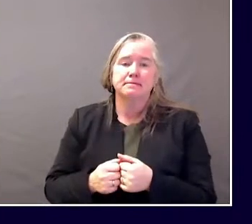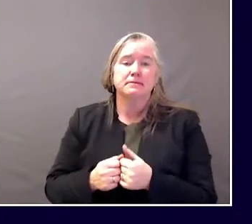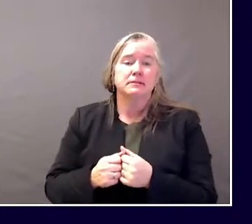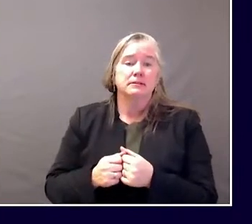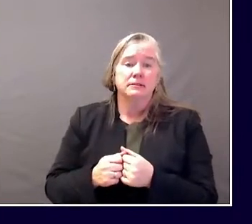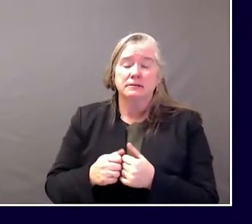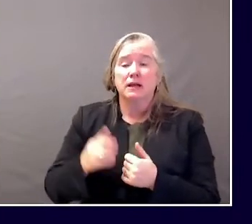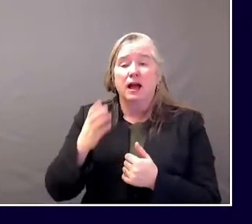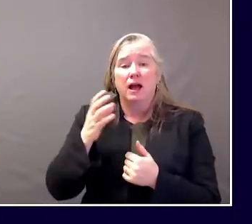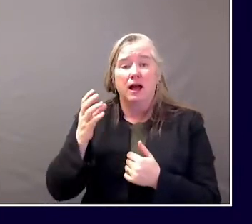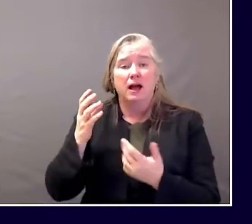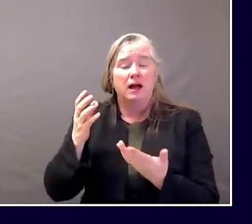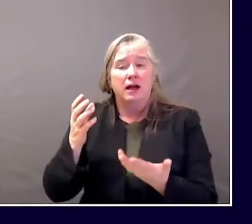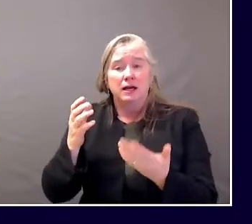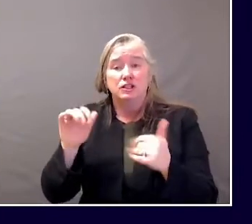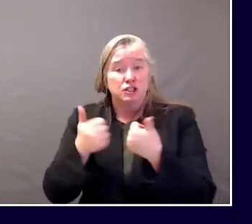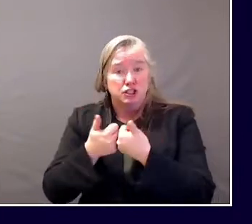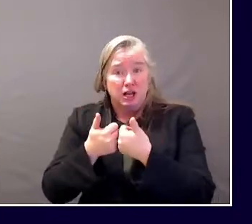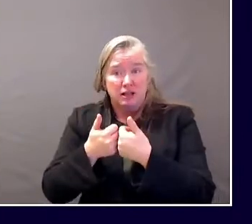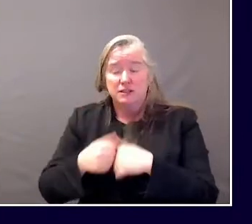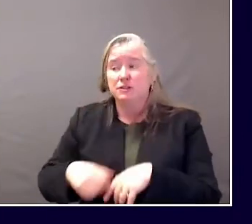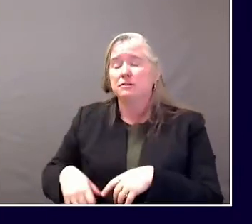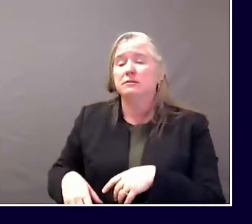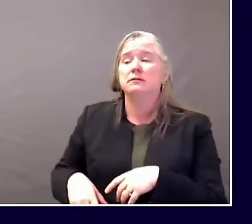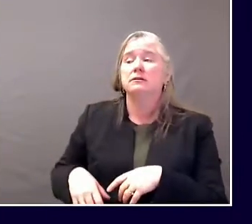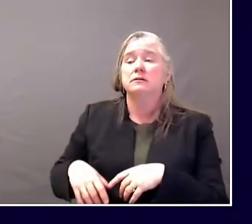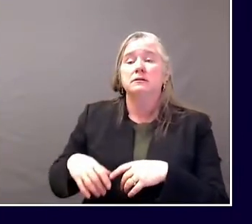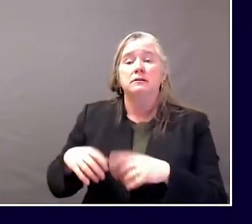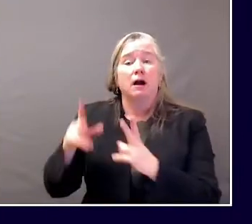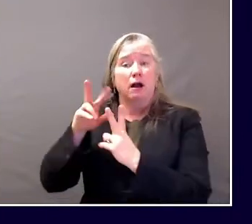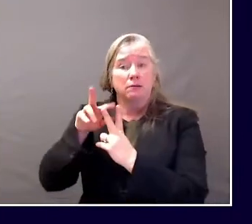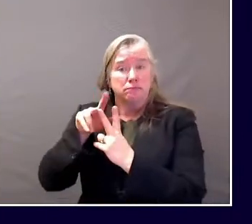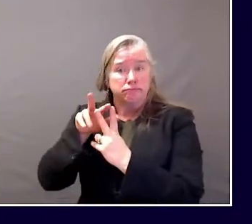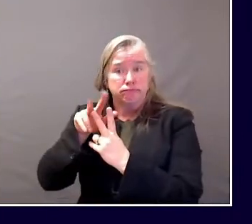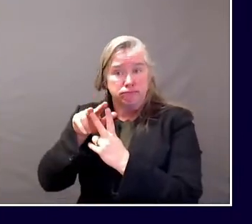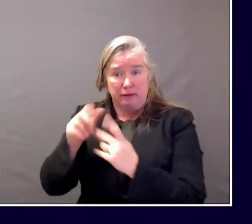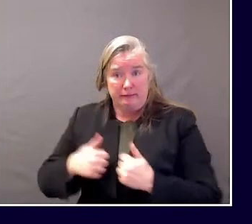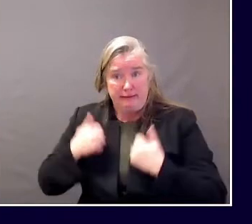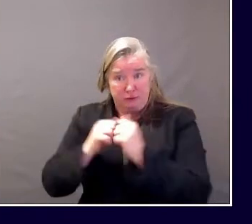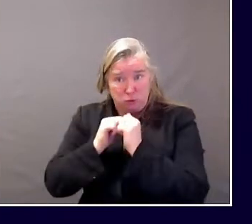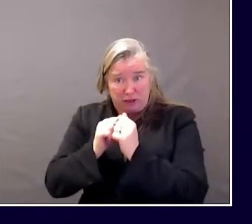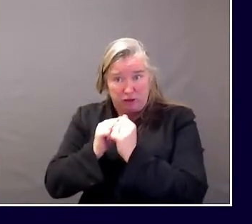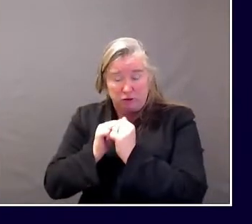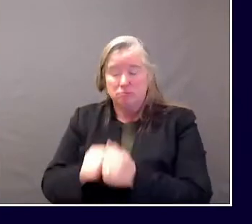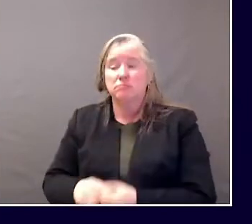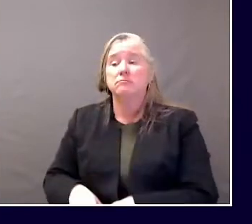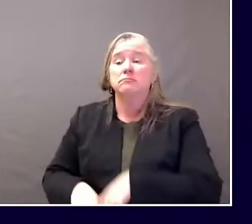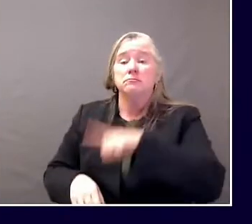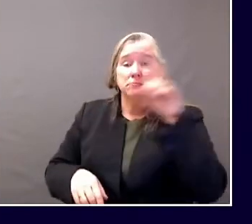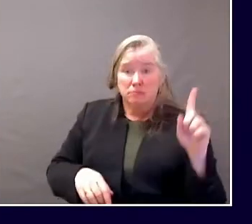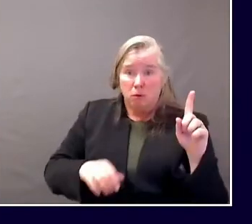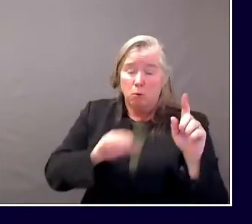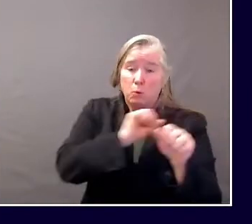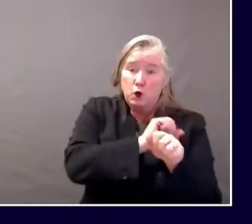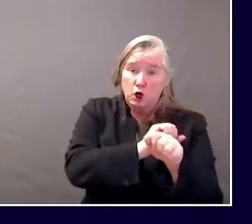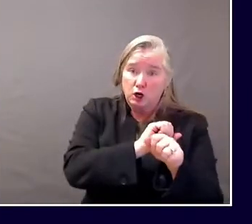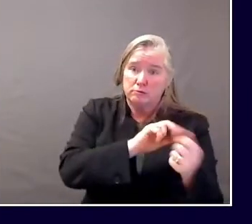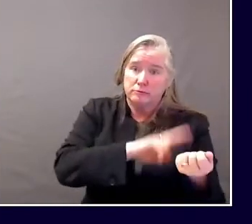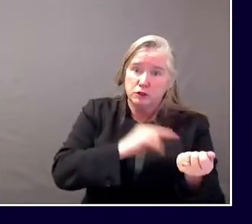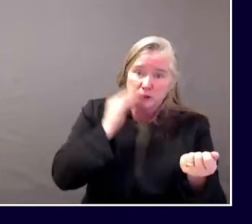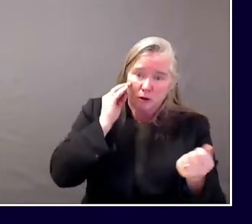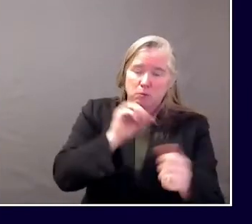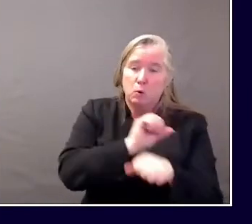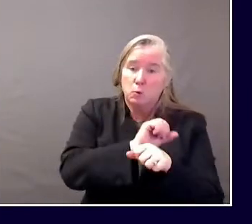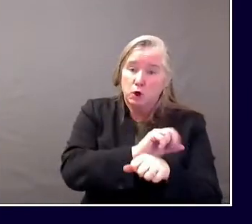may live with or have a spouse who, for example, is part of the EMS system or is part of the